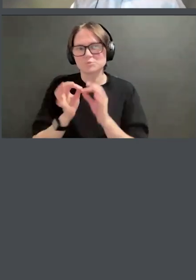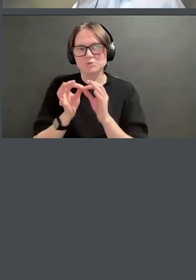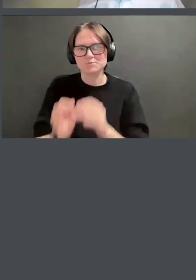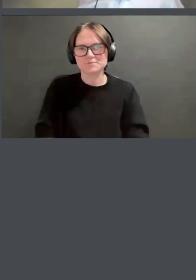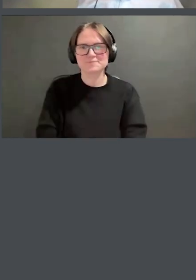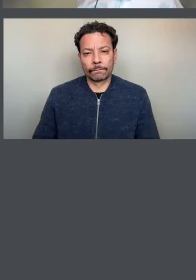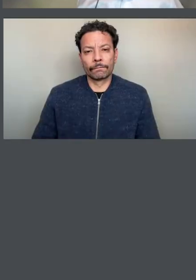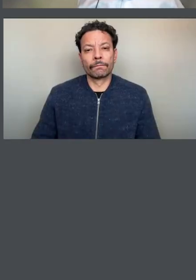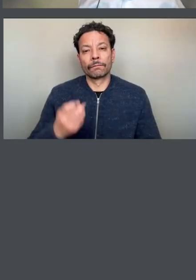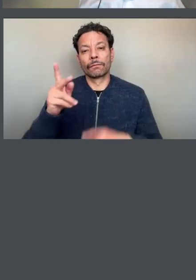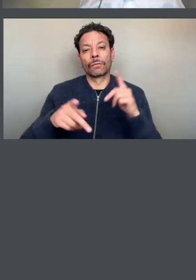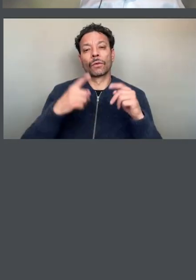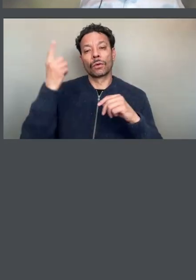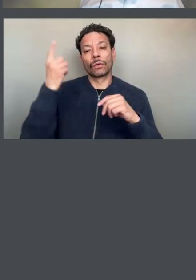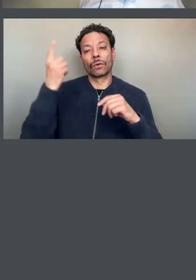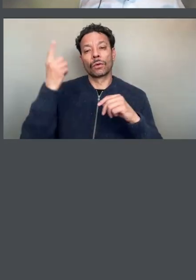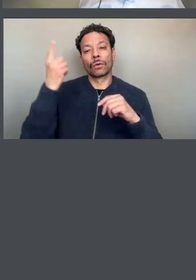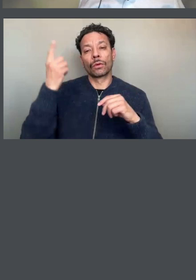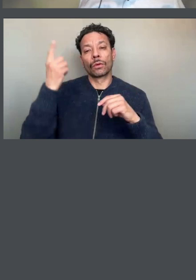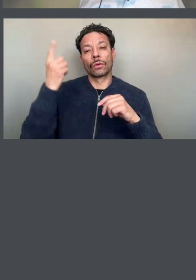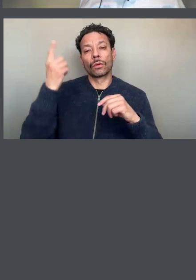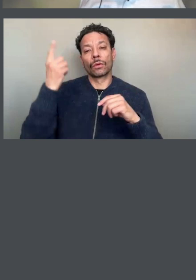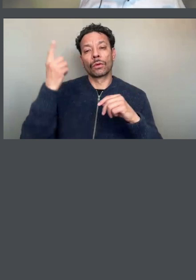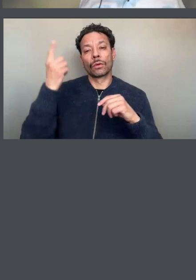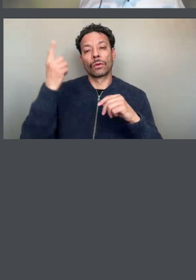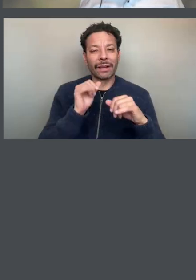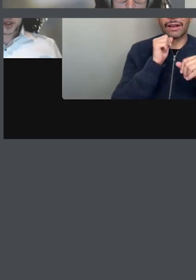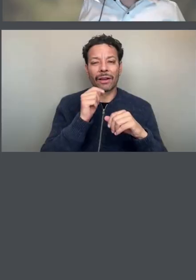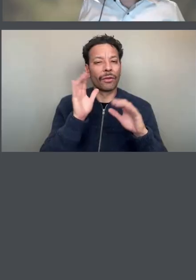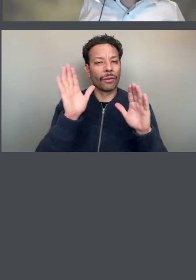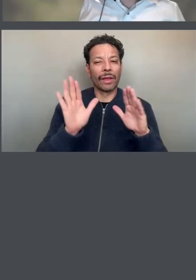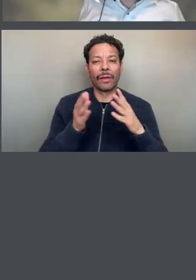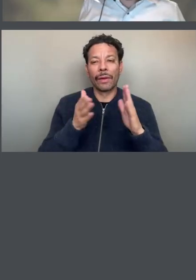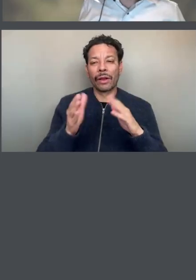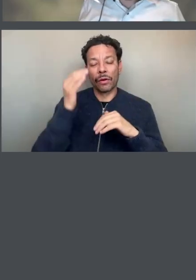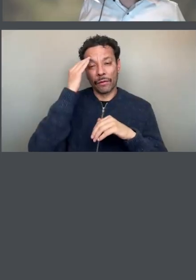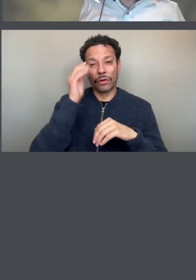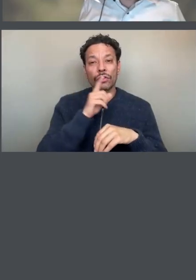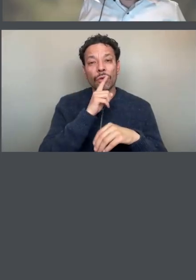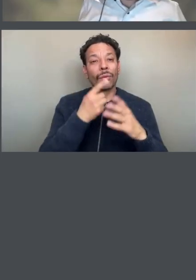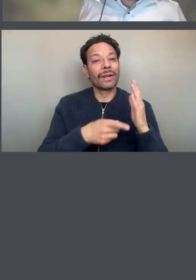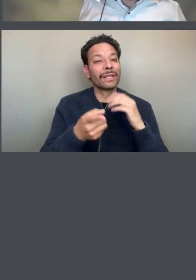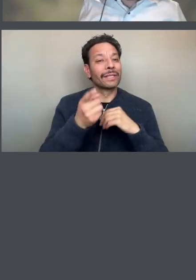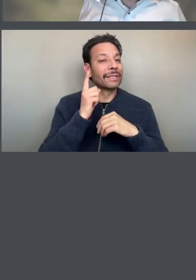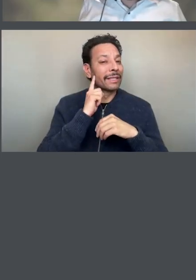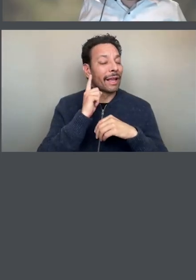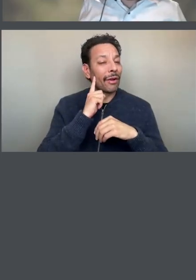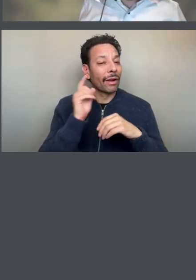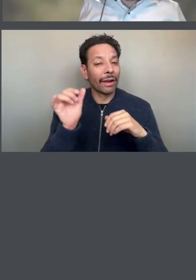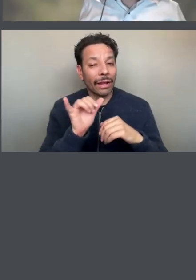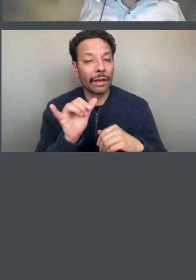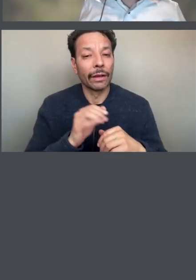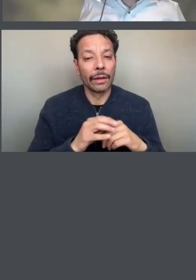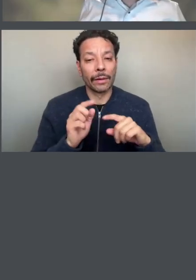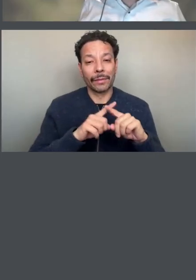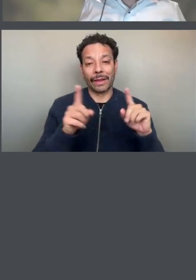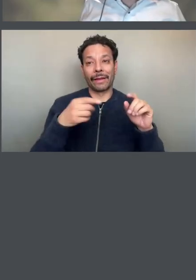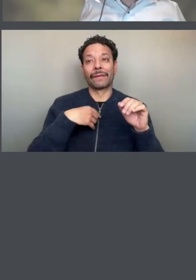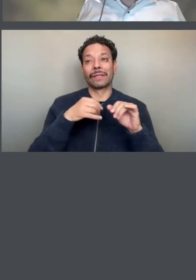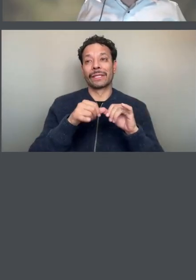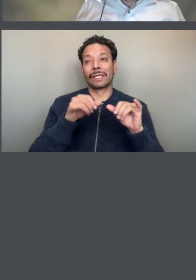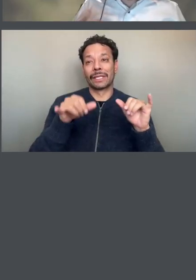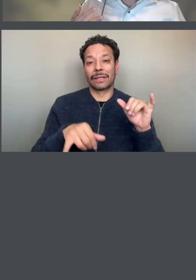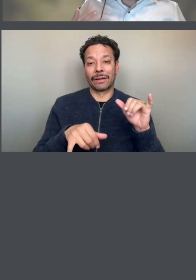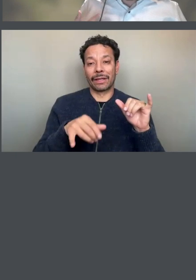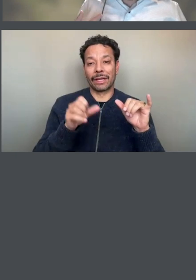are wondering what cochlear implants sound like, and there's not a great way to know for sure what they sound like, but there are systems that